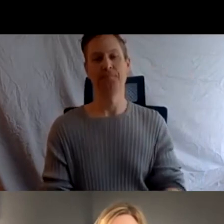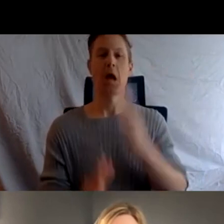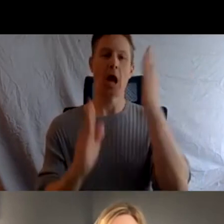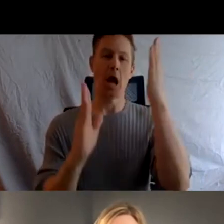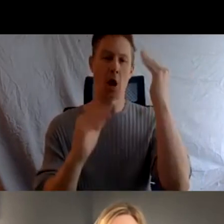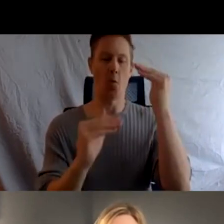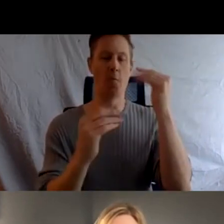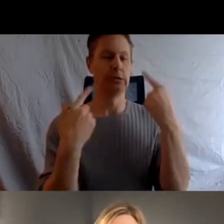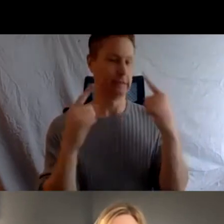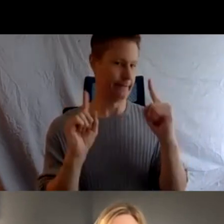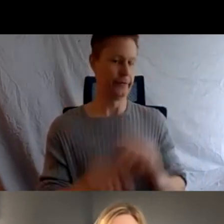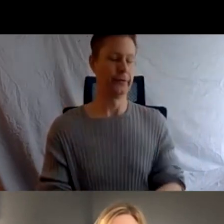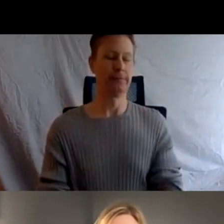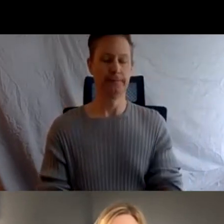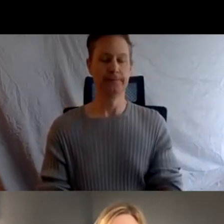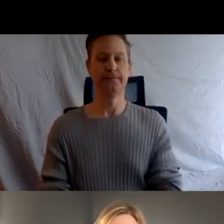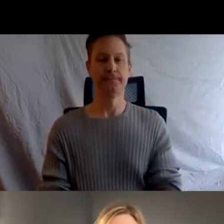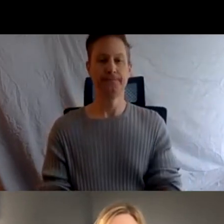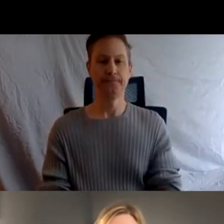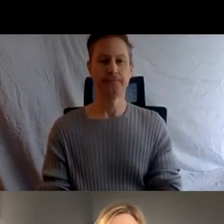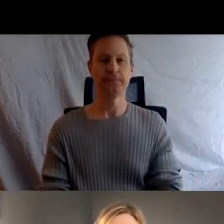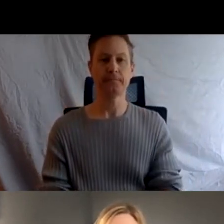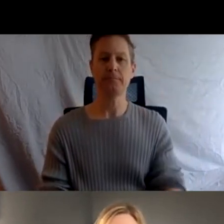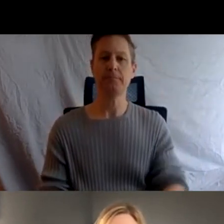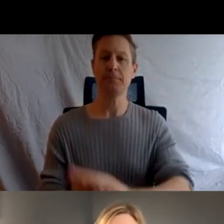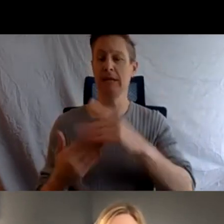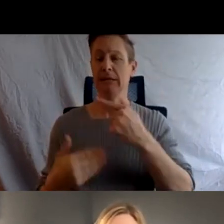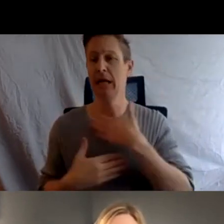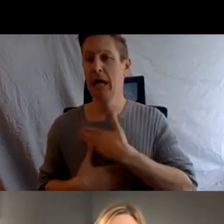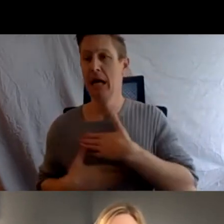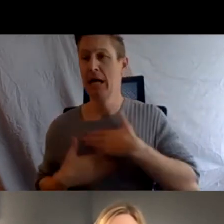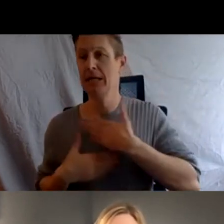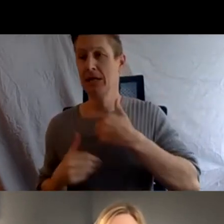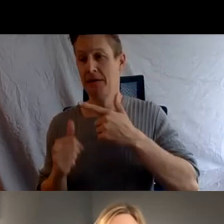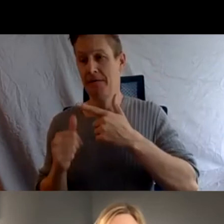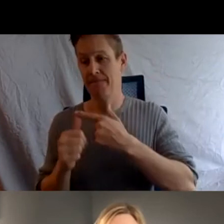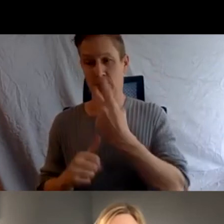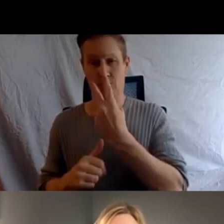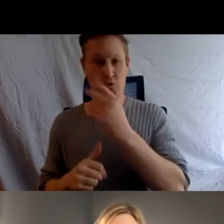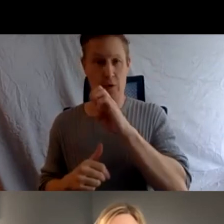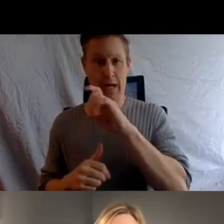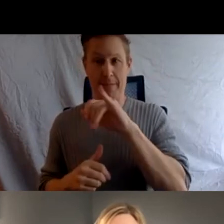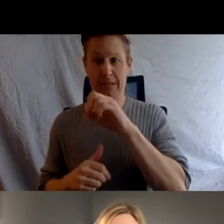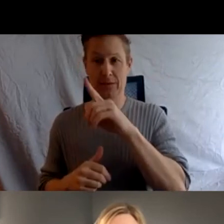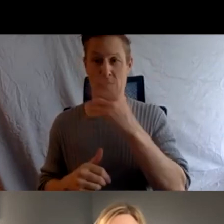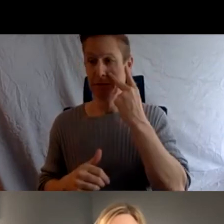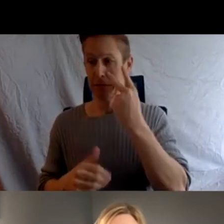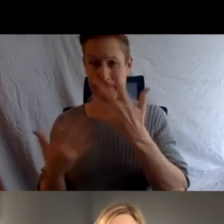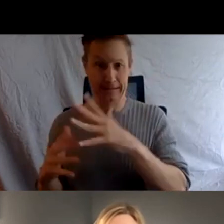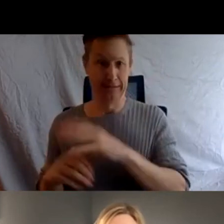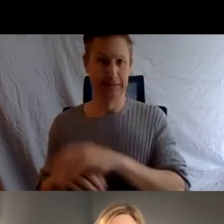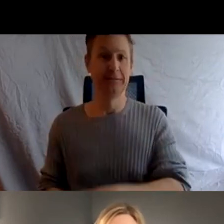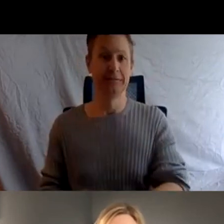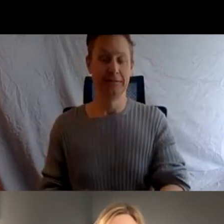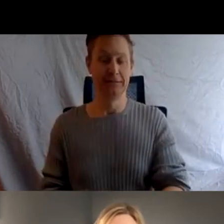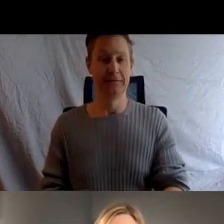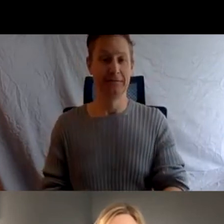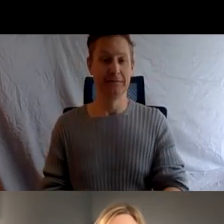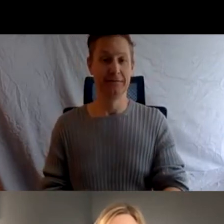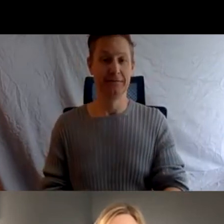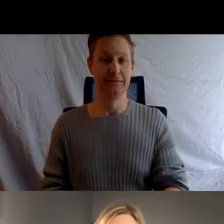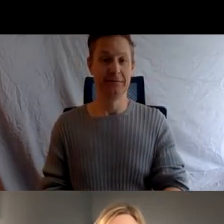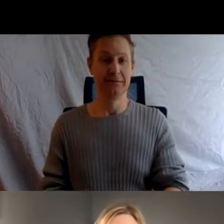it. Nice. I enjoyed the first couple of episodes that I saw. So